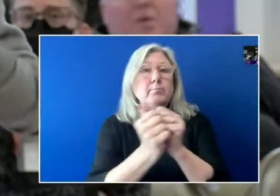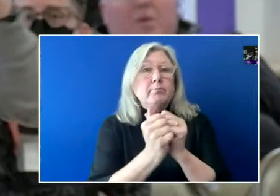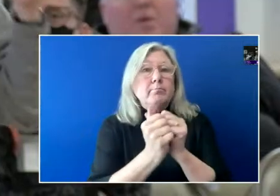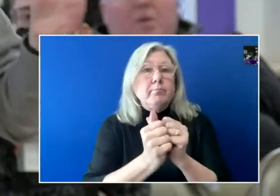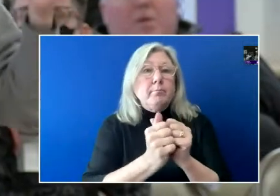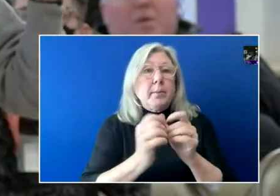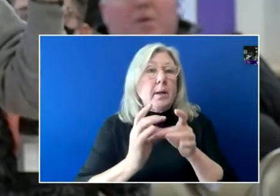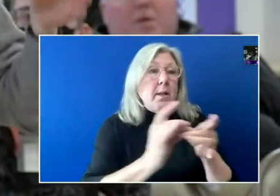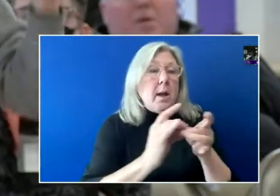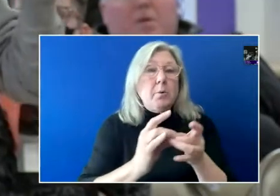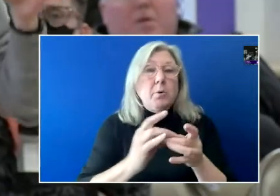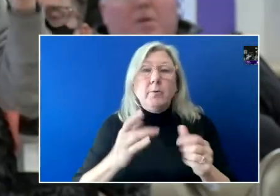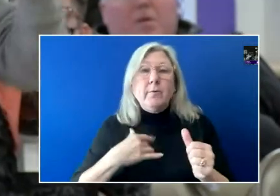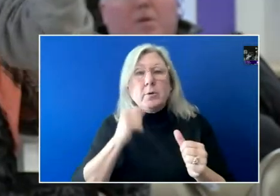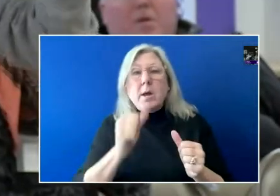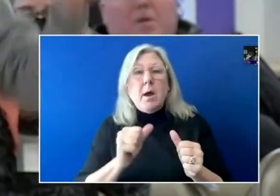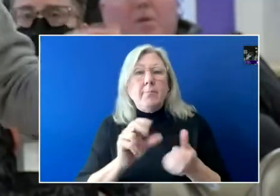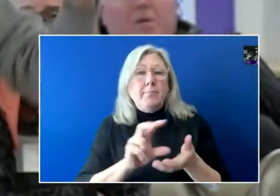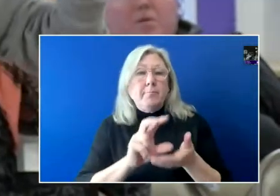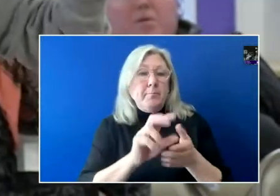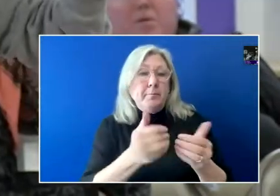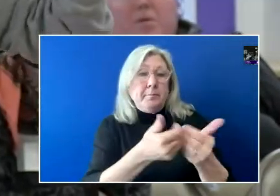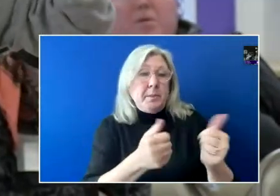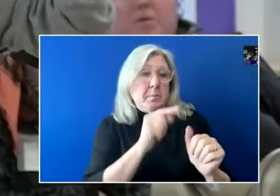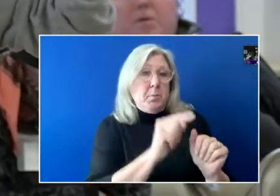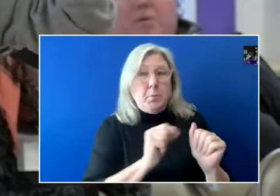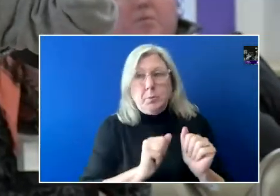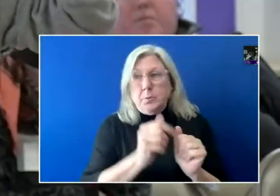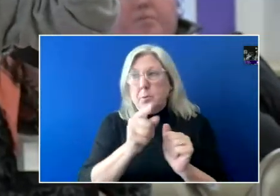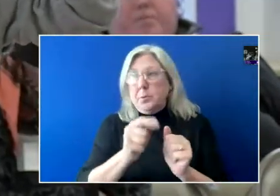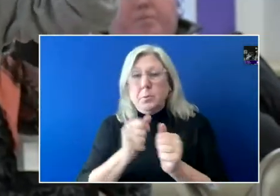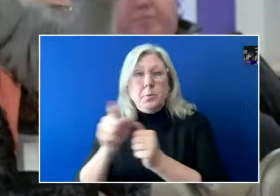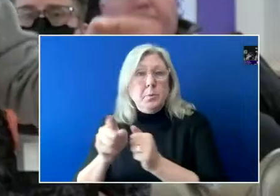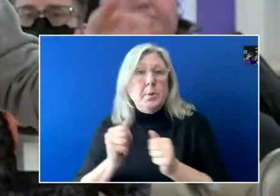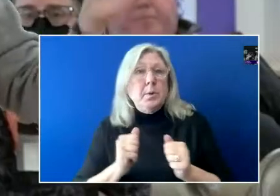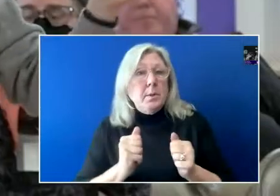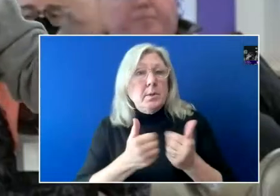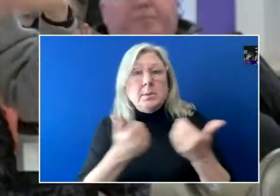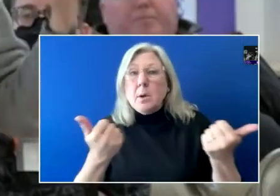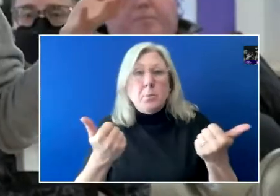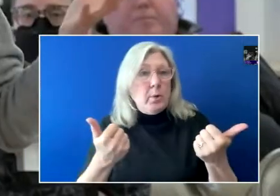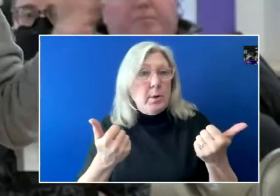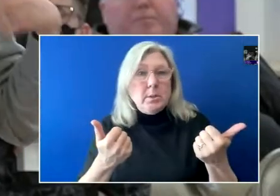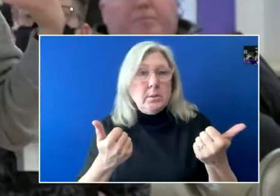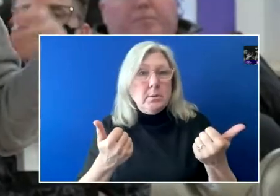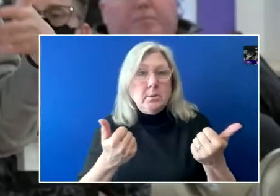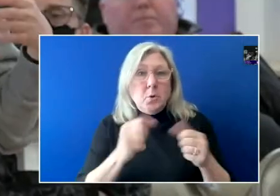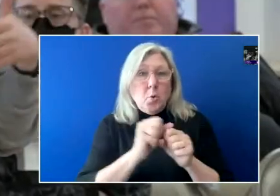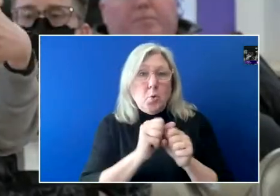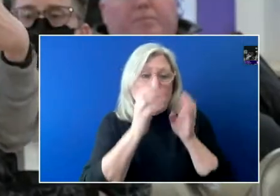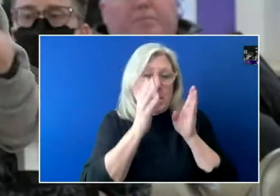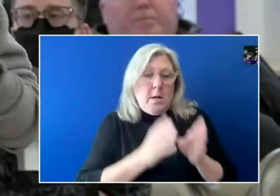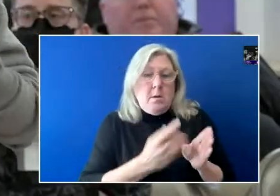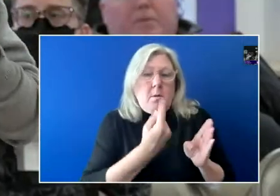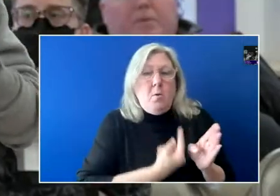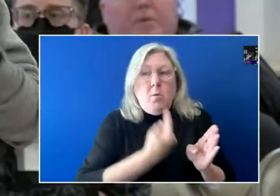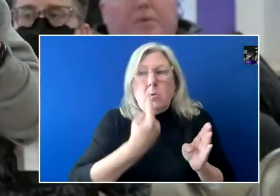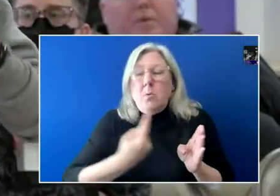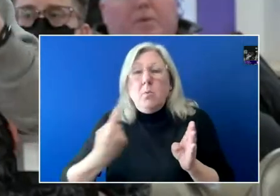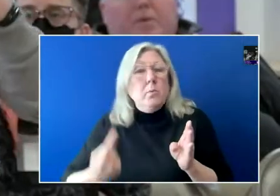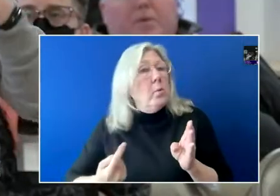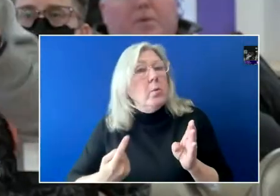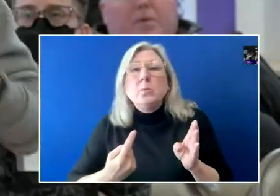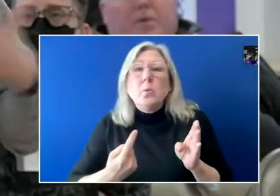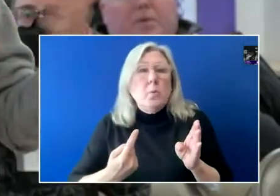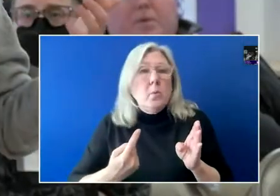organizations that are doing work in you know a a um a silo a lot of these organizations are working together to provide a human